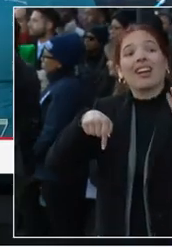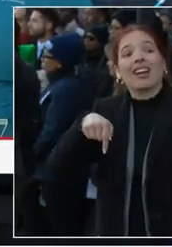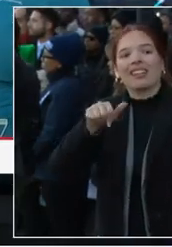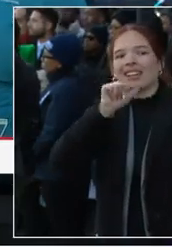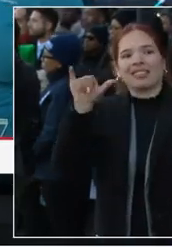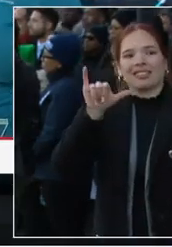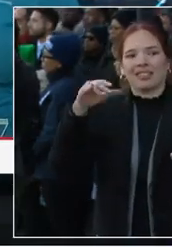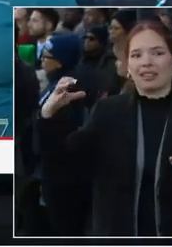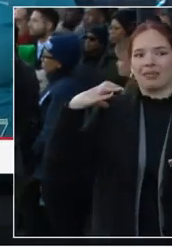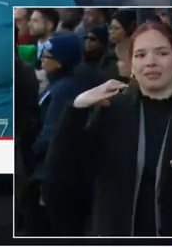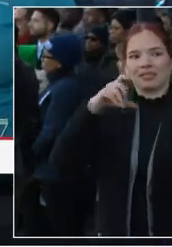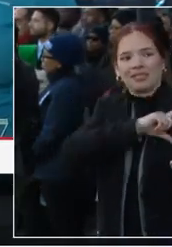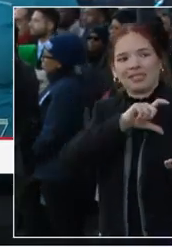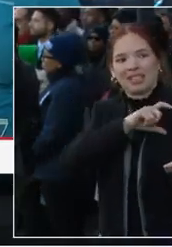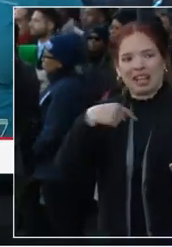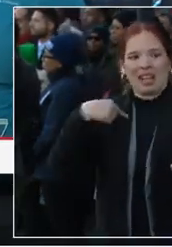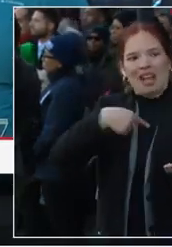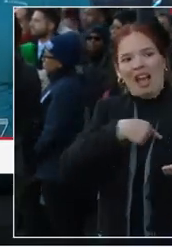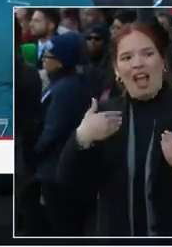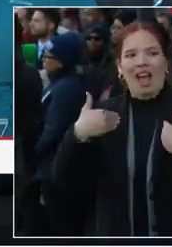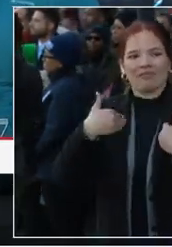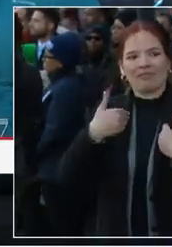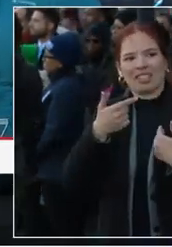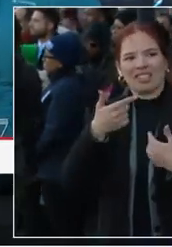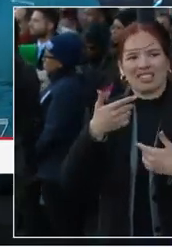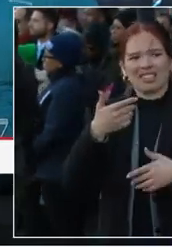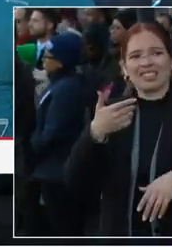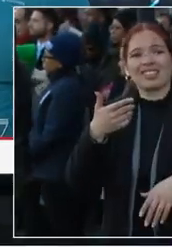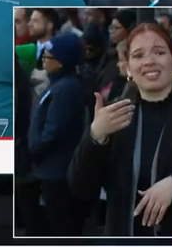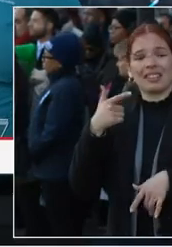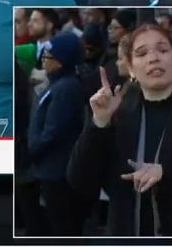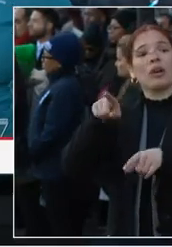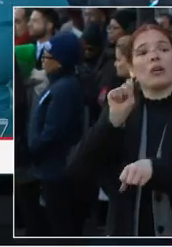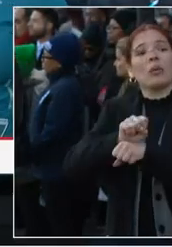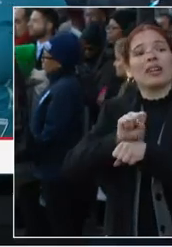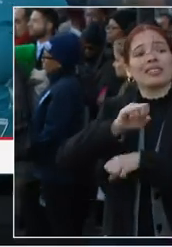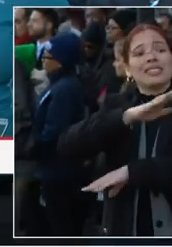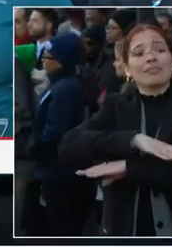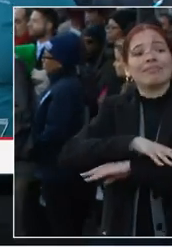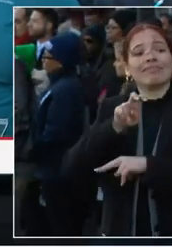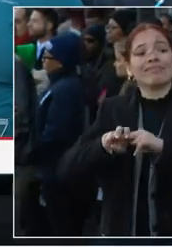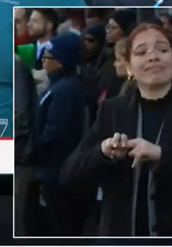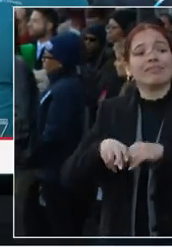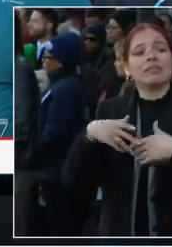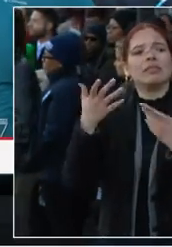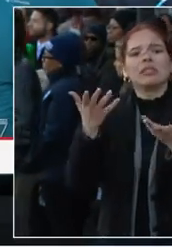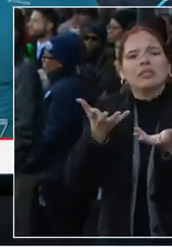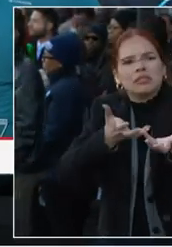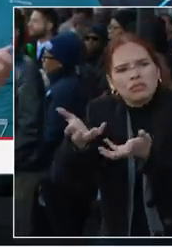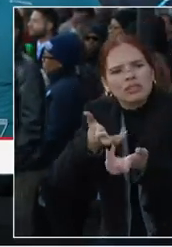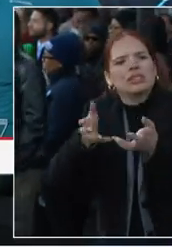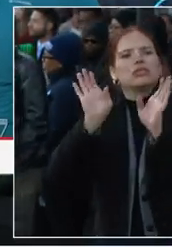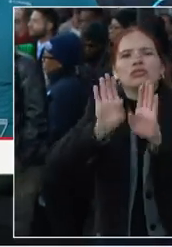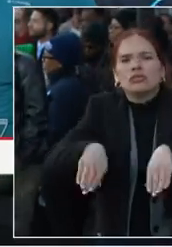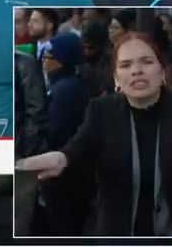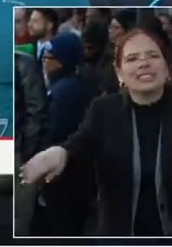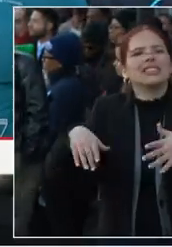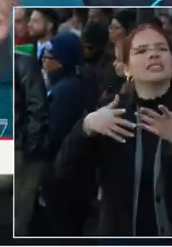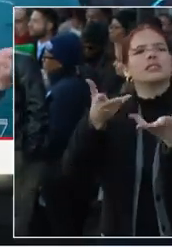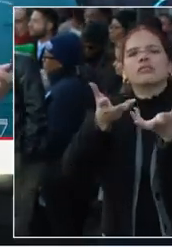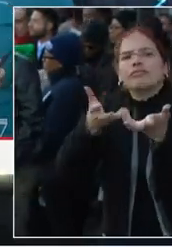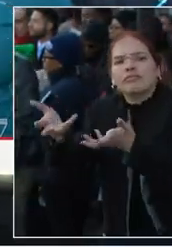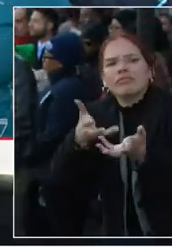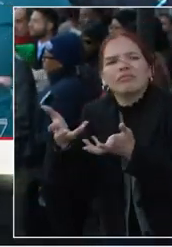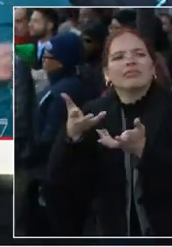and a gun. They just go and sit at a desk, or they go engage with kids, and they're engaging with kids